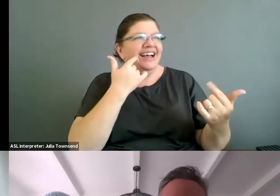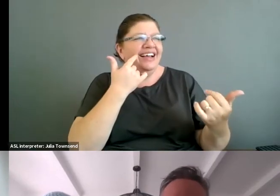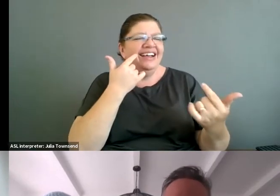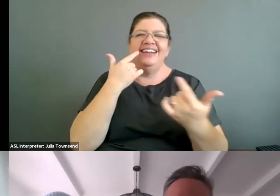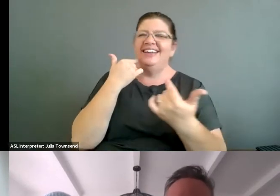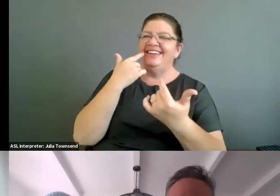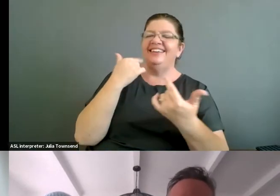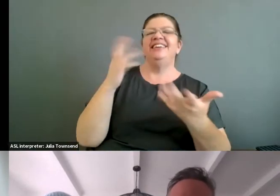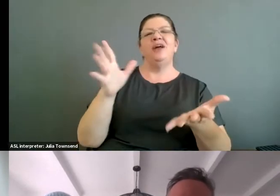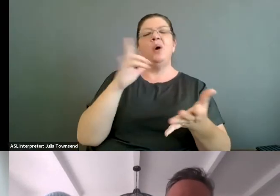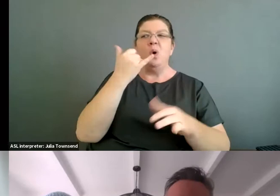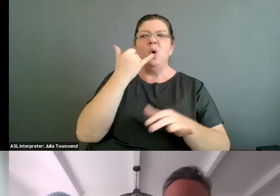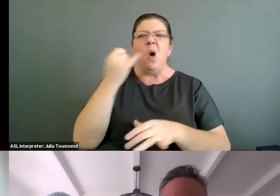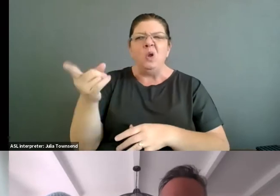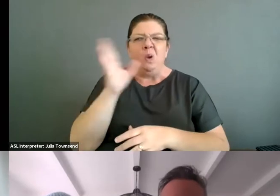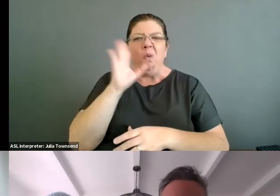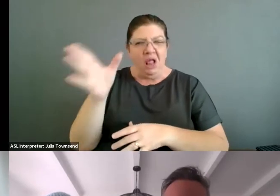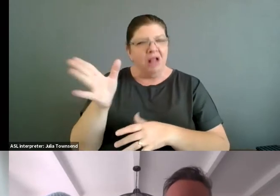we'll call you.